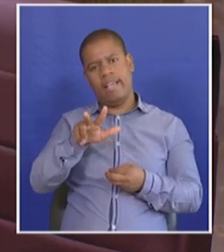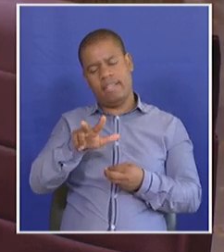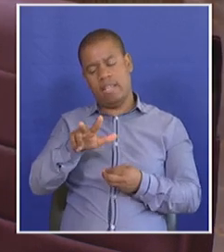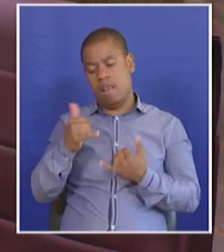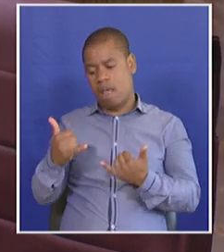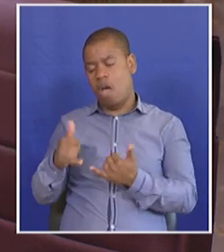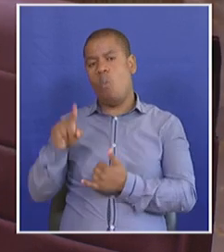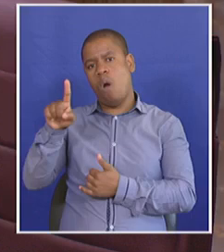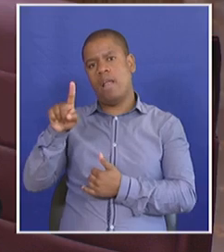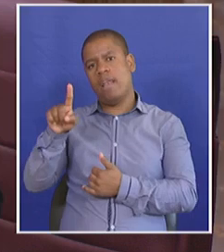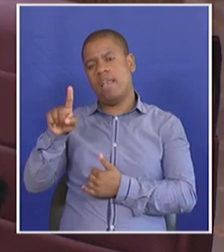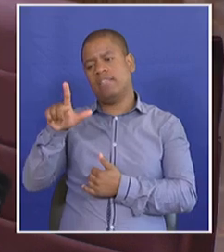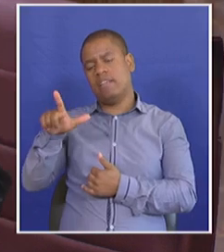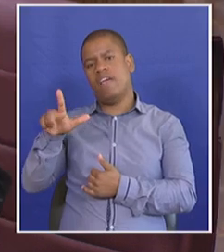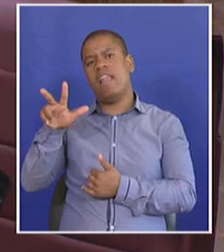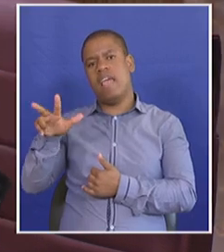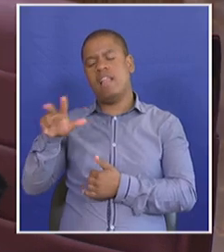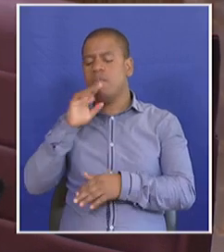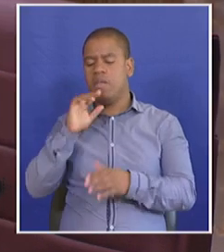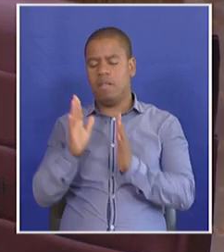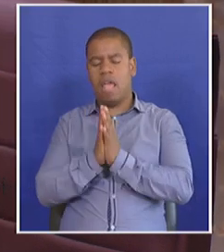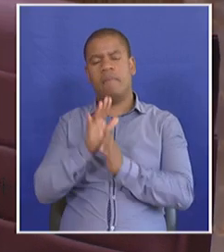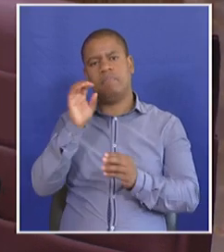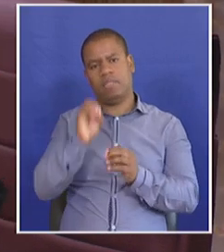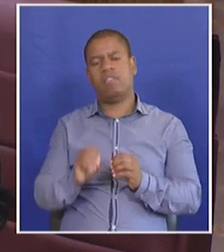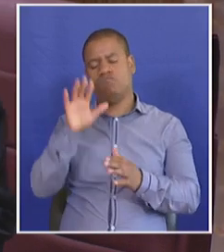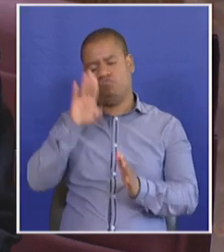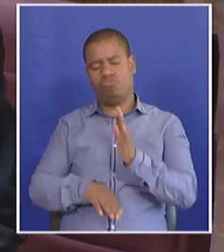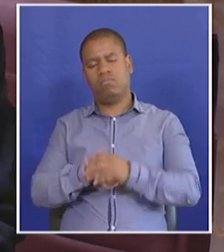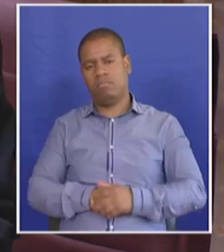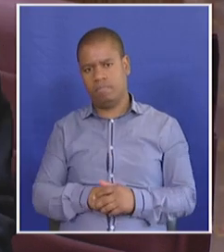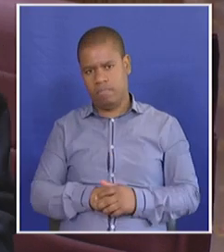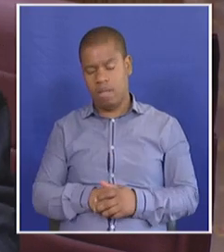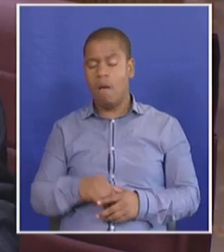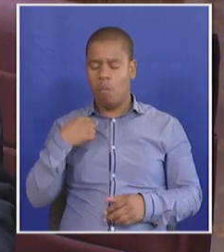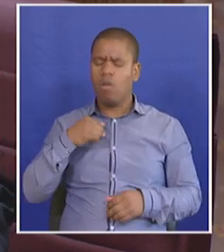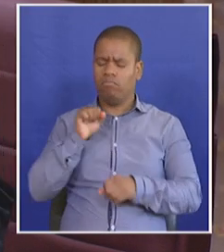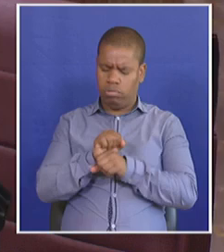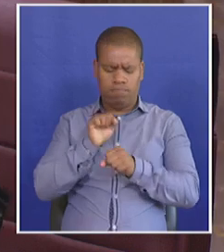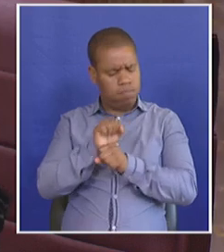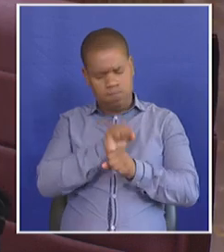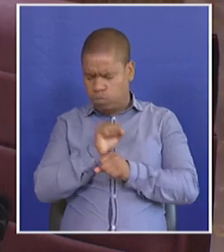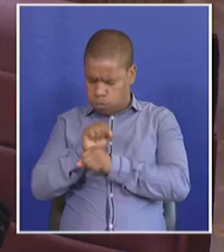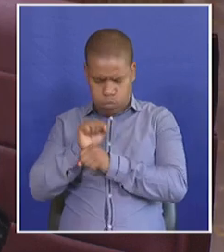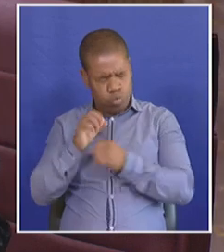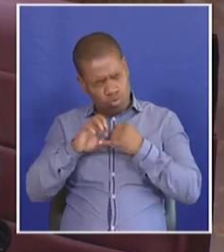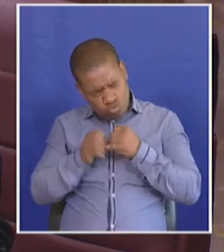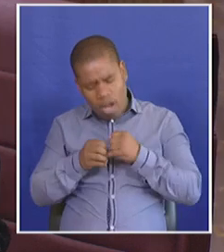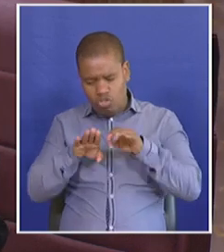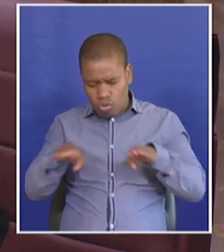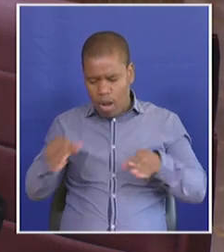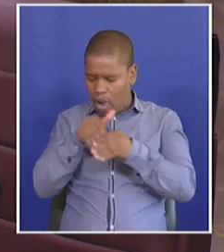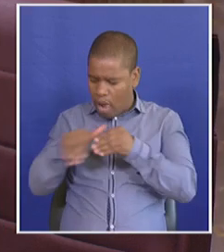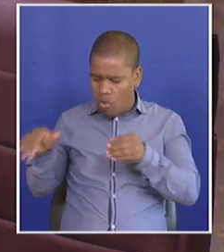it's 178. That's a 10% decrease. So we are working at trying to keep children out